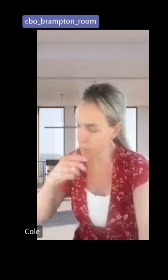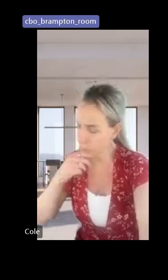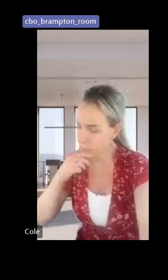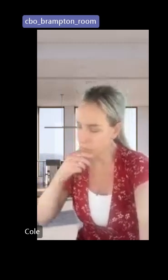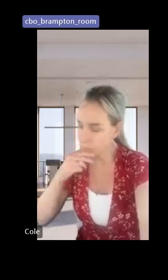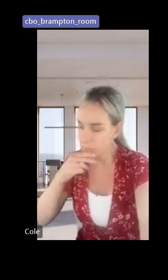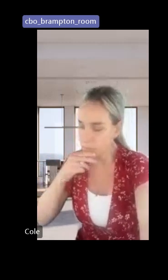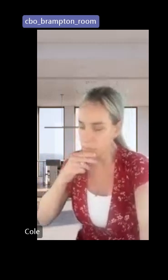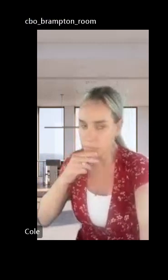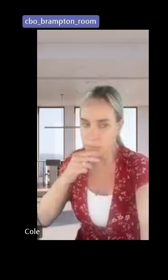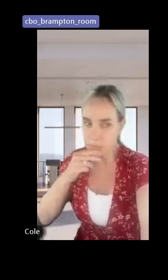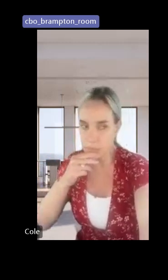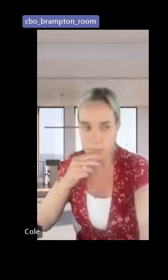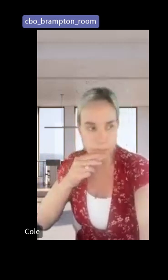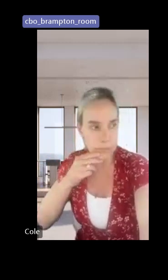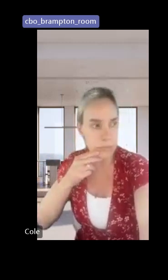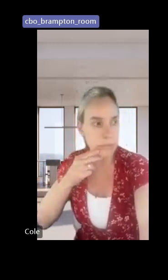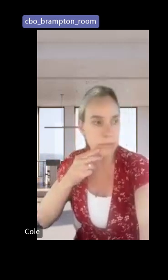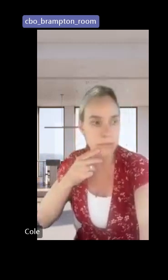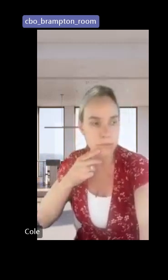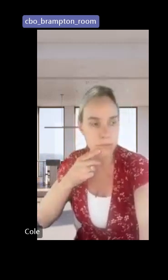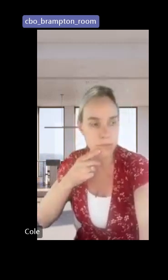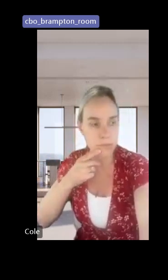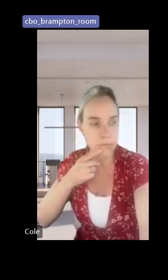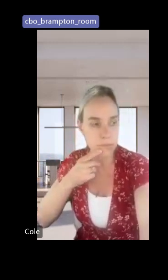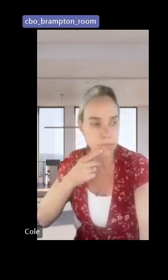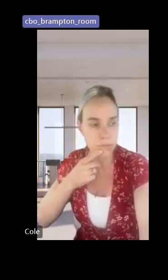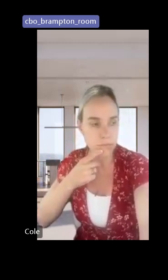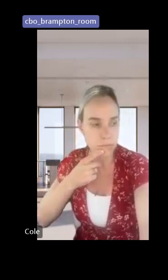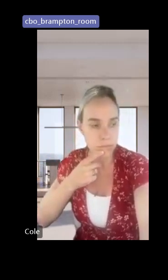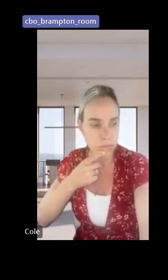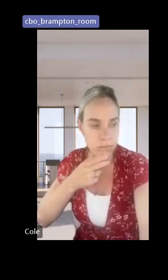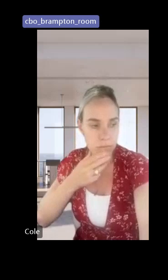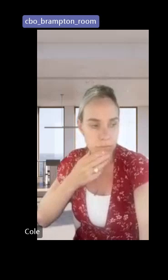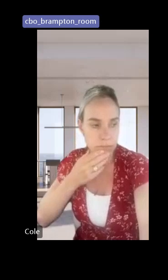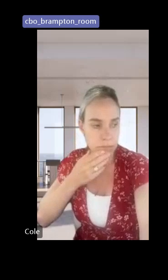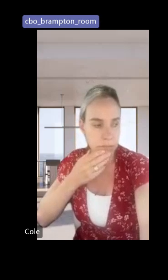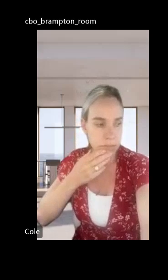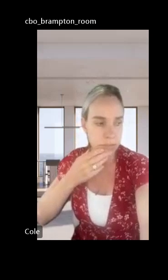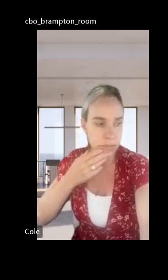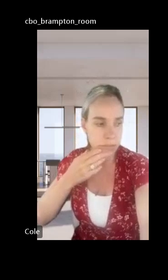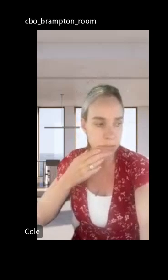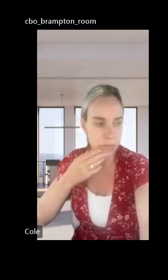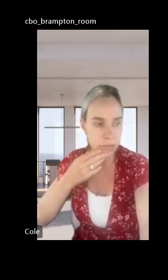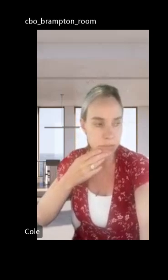educators. Good. Is there safety and well-being was another category, I see?